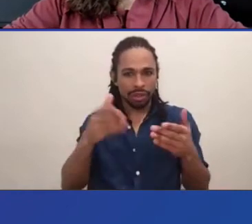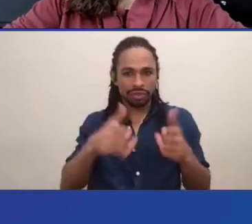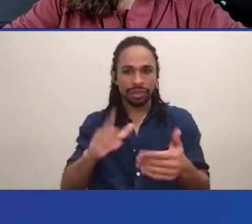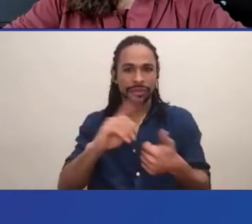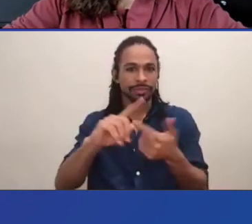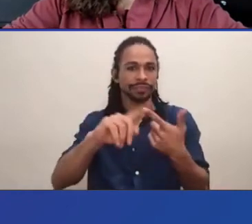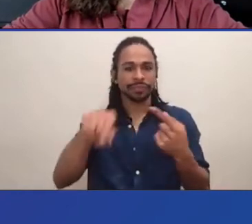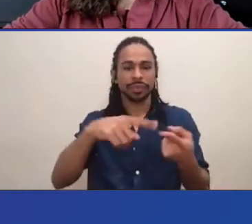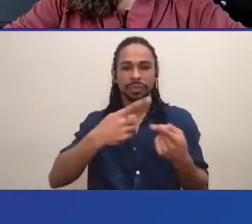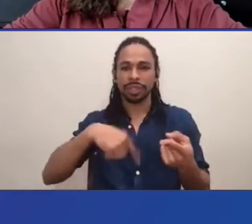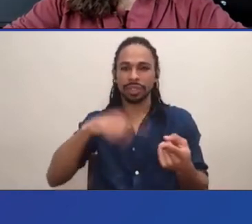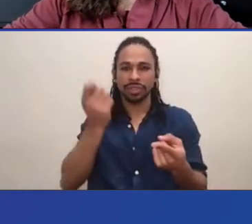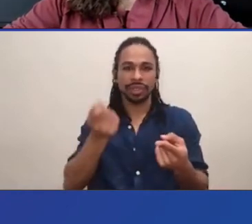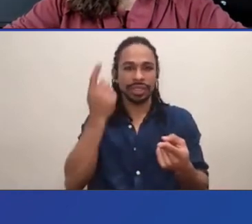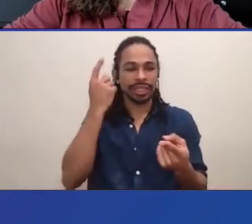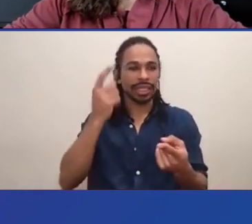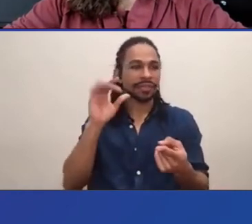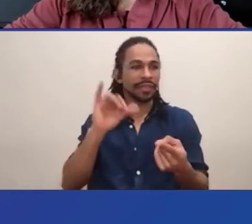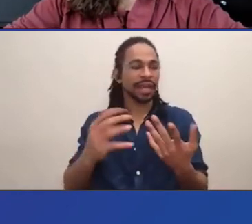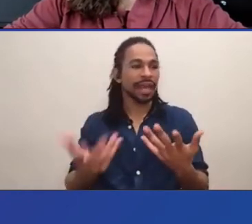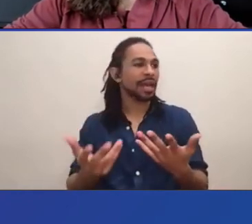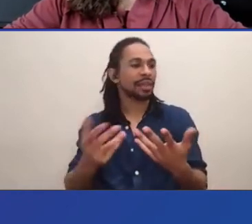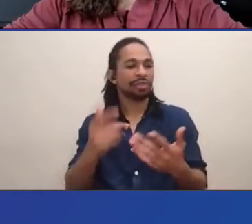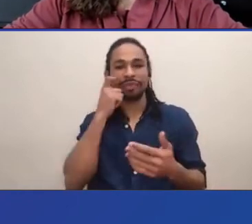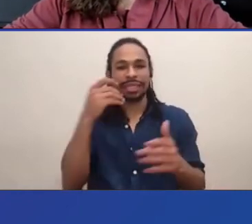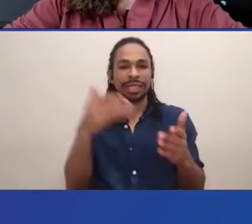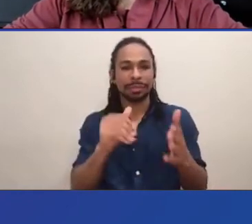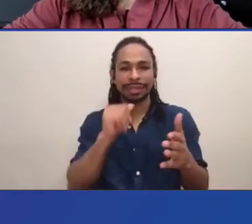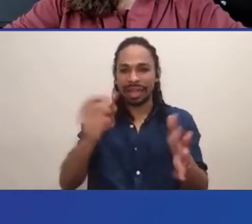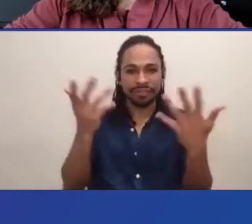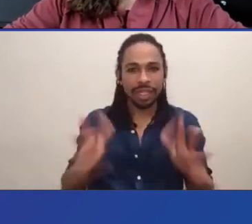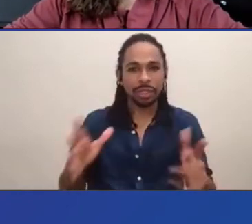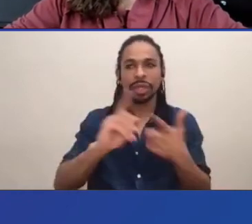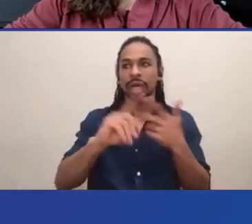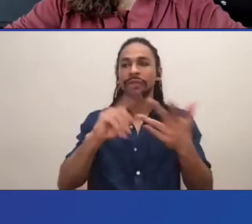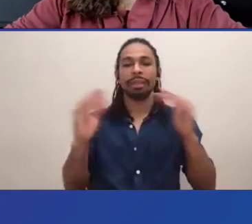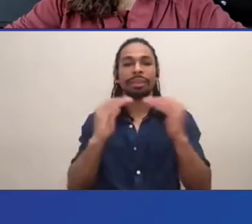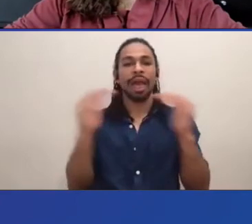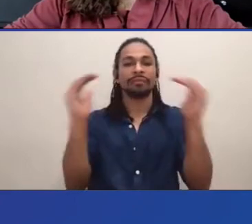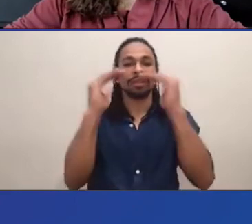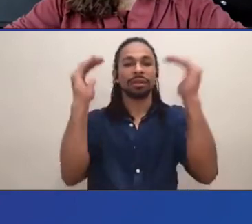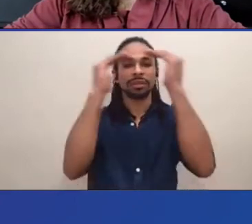and the levels of infiltration, the levels of